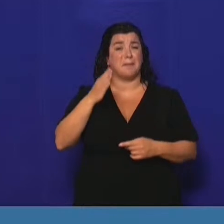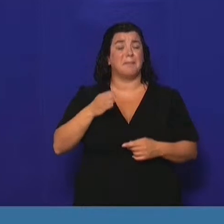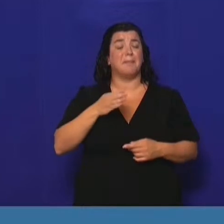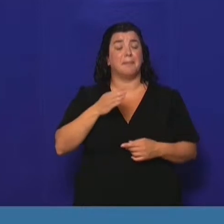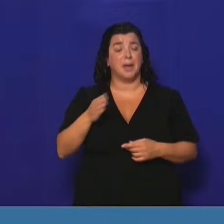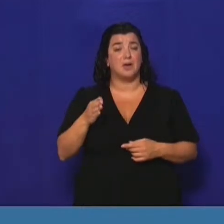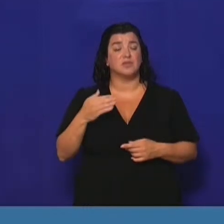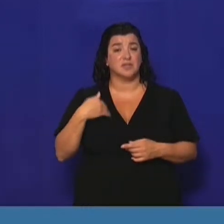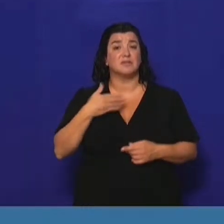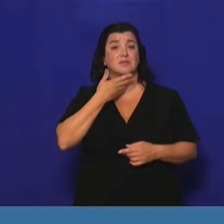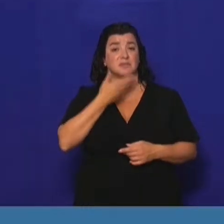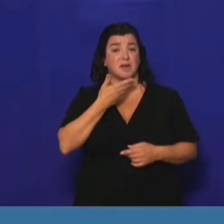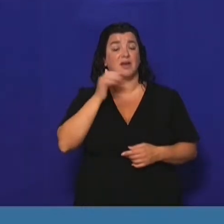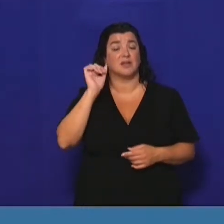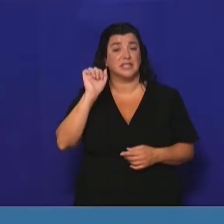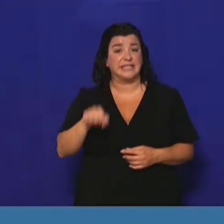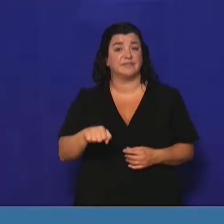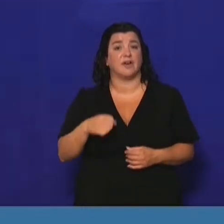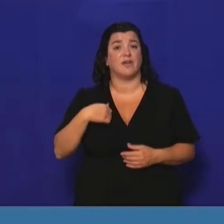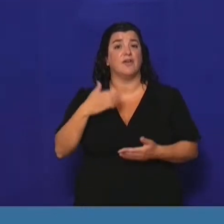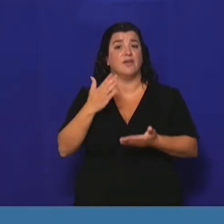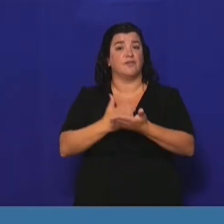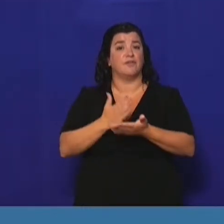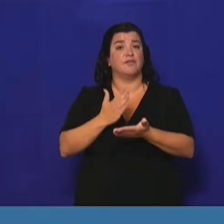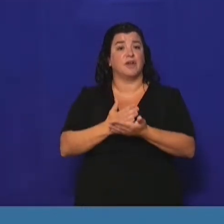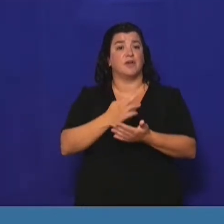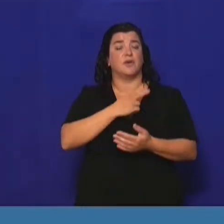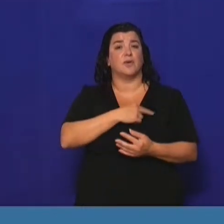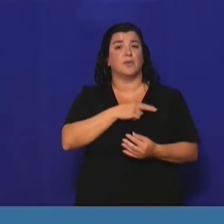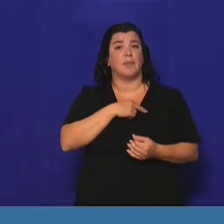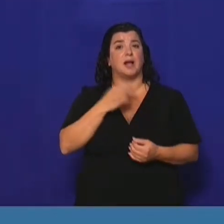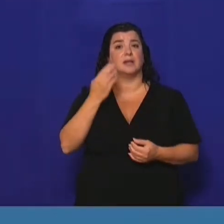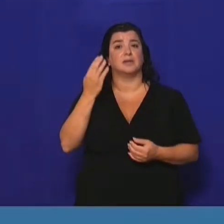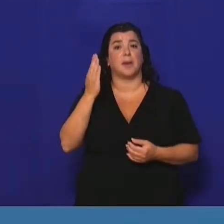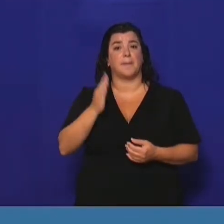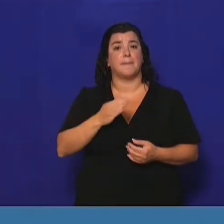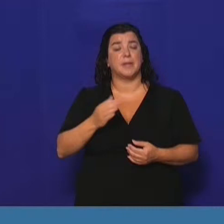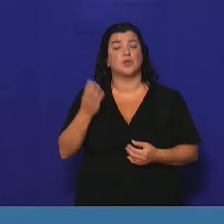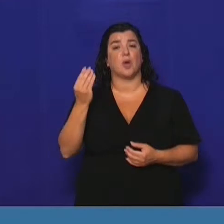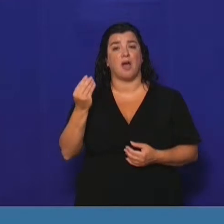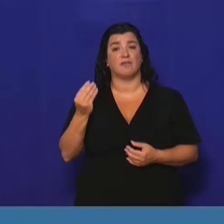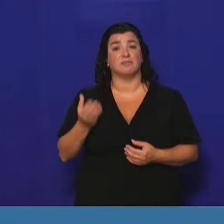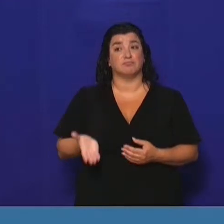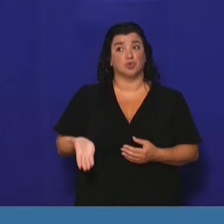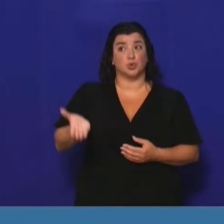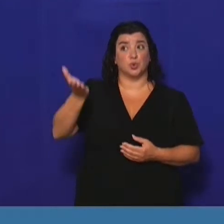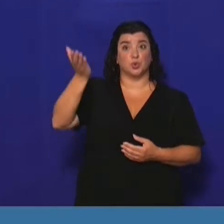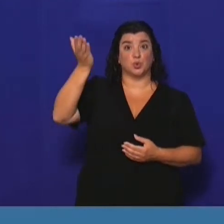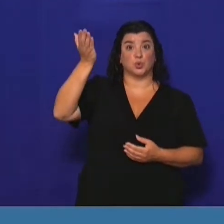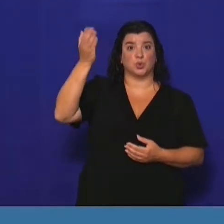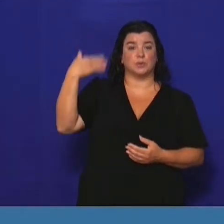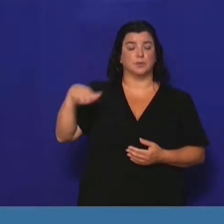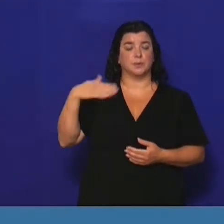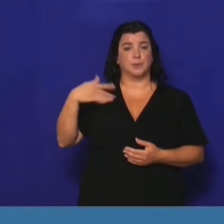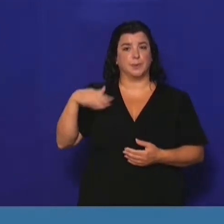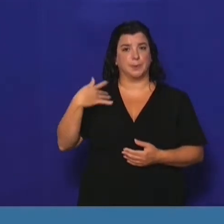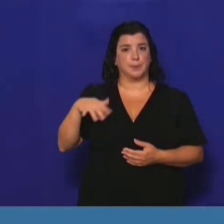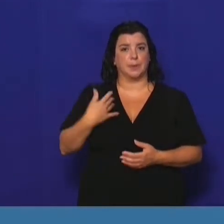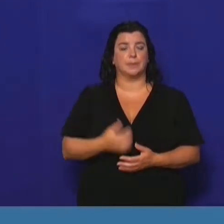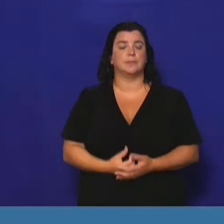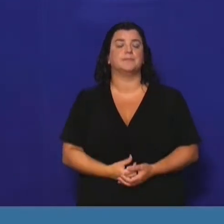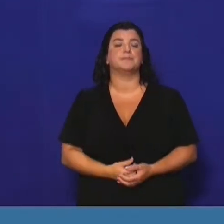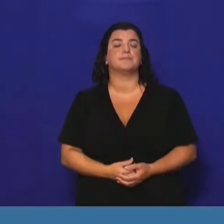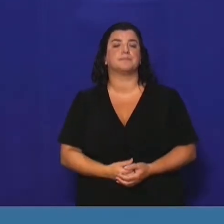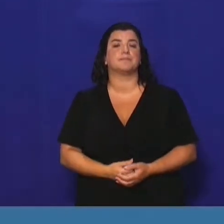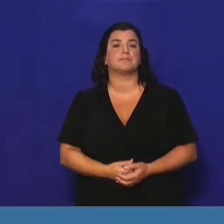bħalma spjegajt Iva, infatti jekk tħares lejn ir-rata ta' mortalità Iva, kellna rata ta' mortalità għolja u